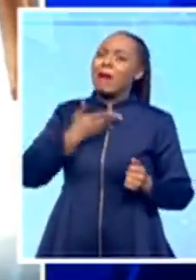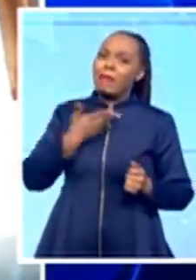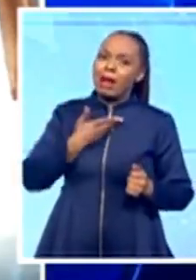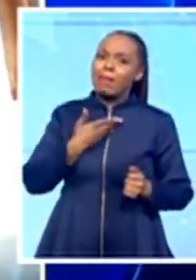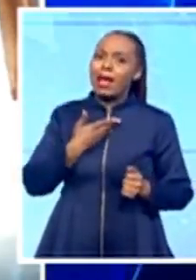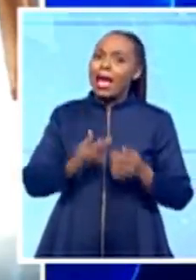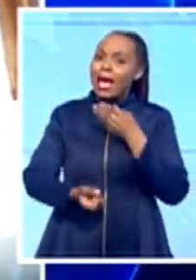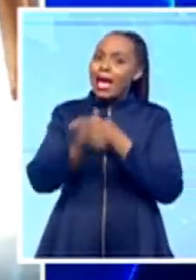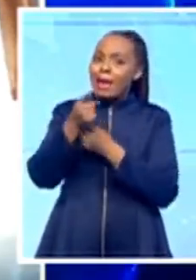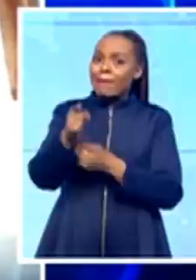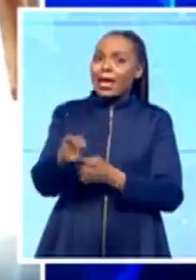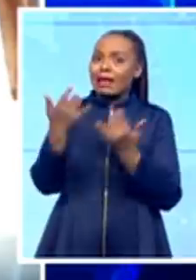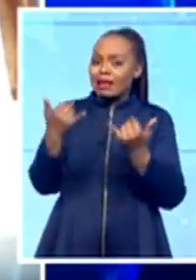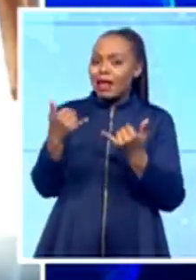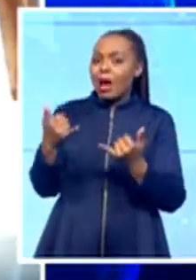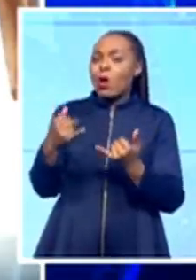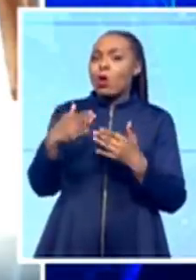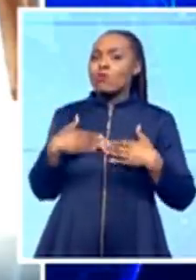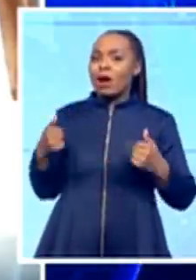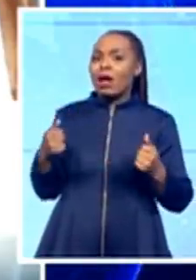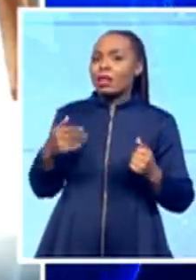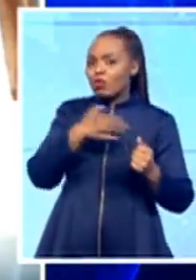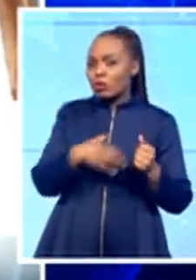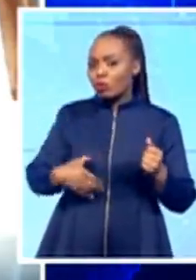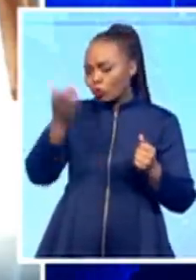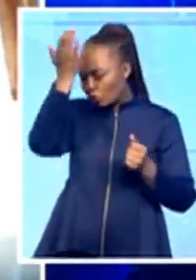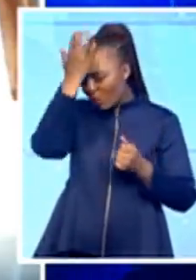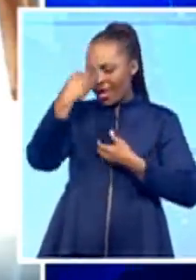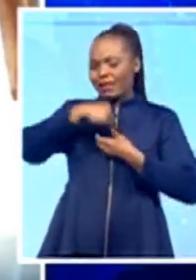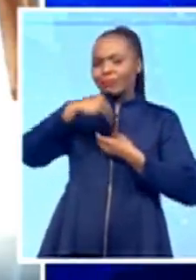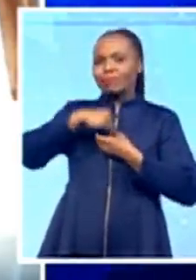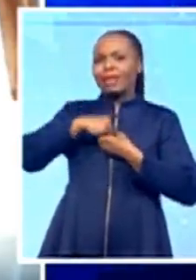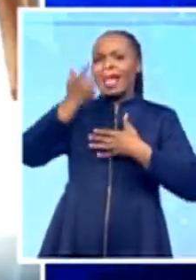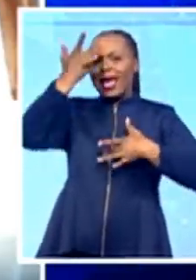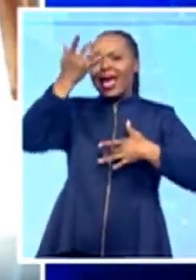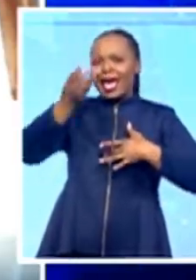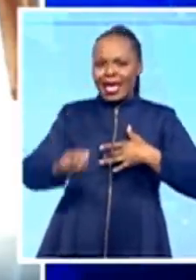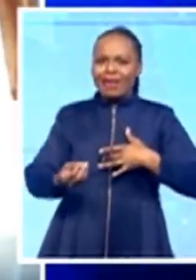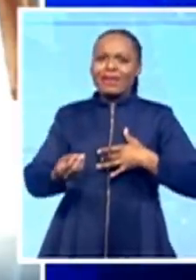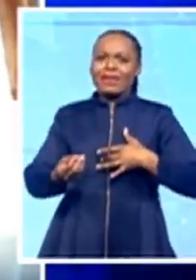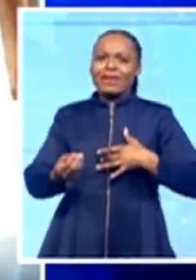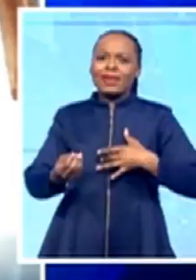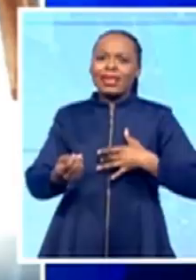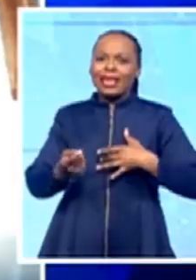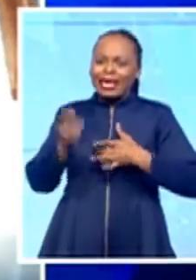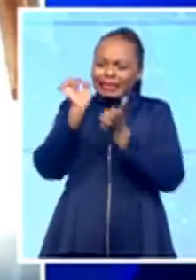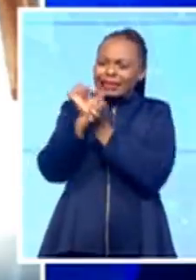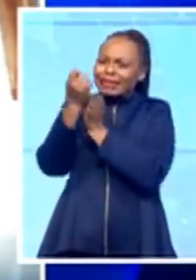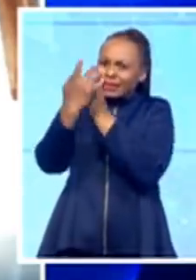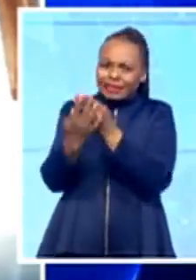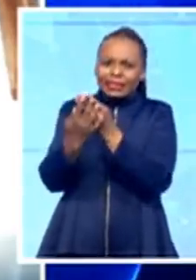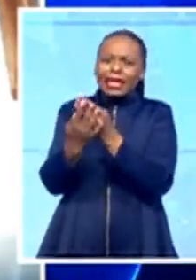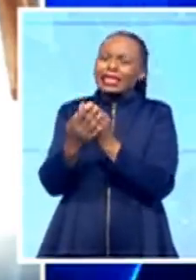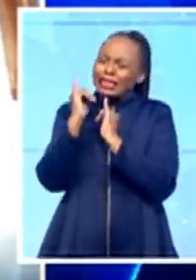is a man of comorbidities, and this incarceration is terrible for him, both physically and